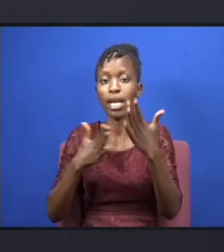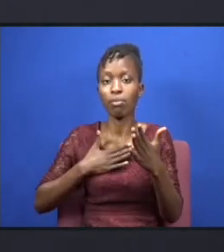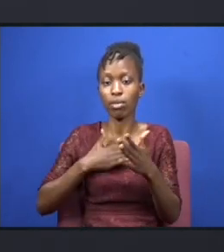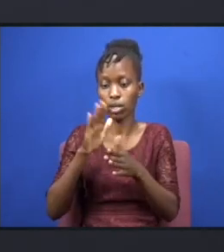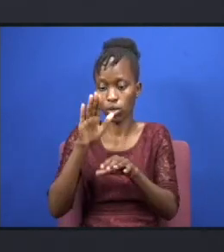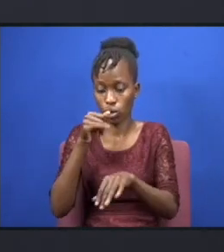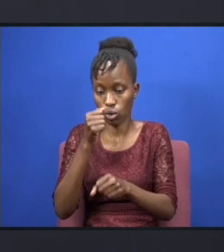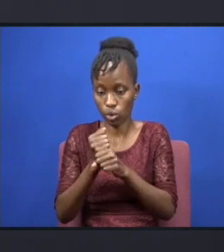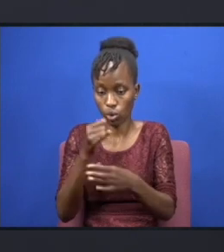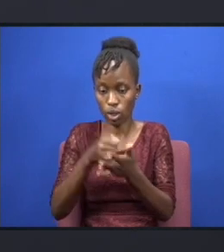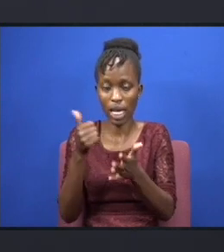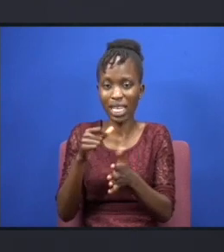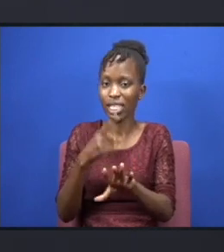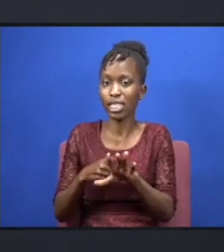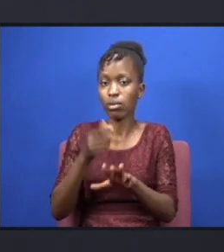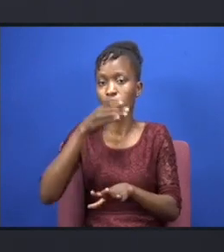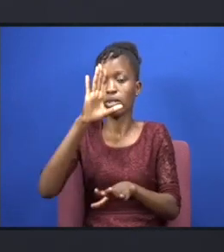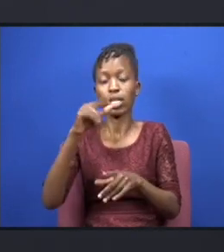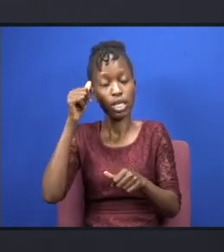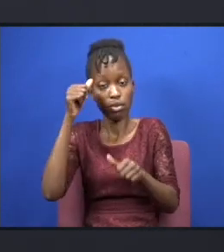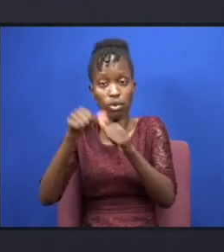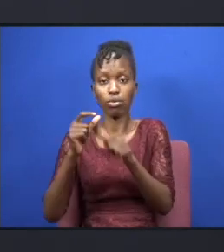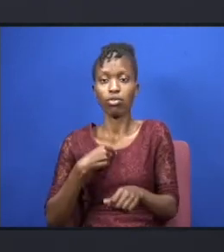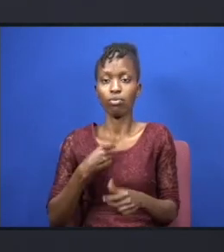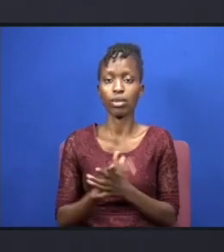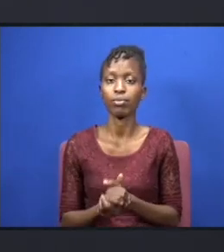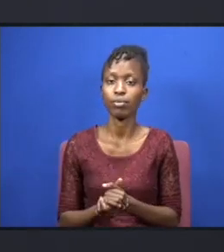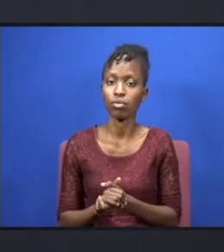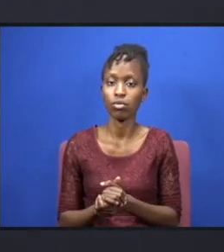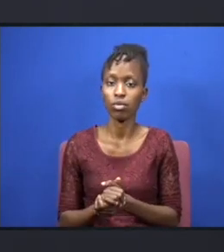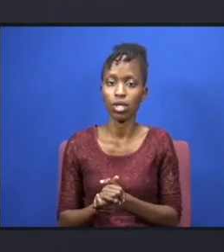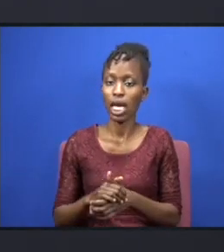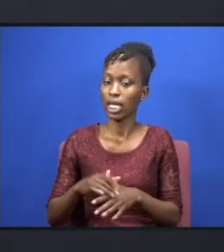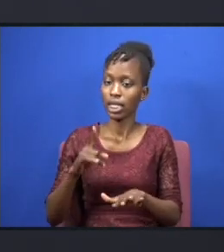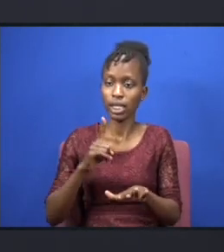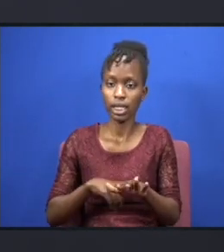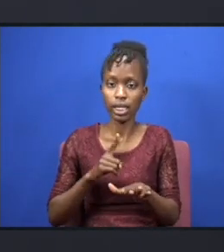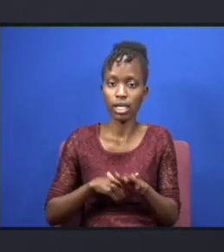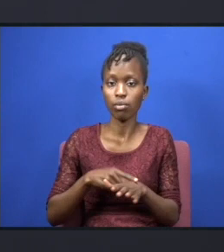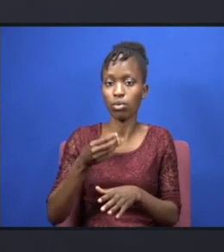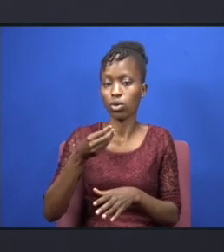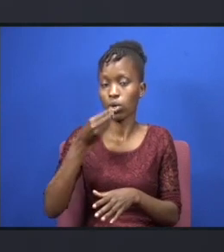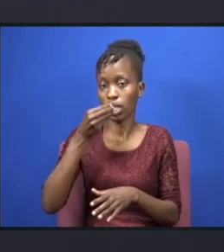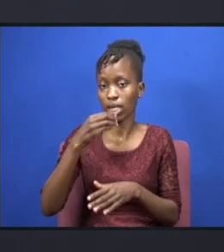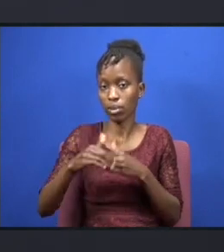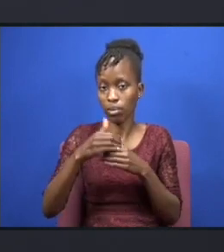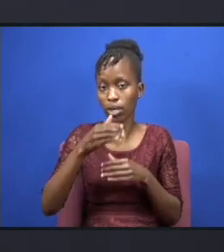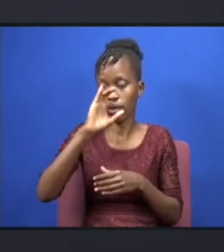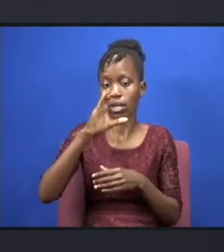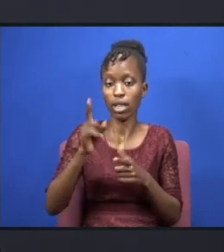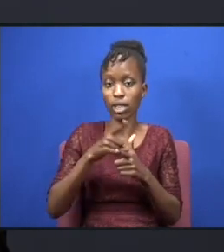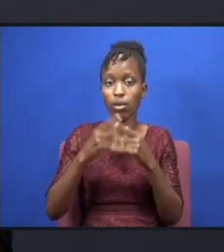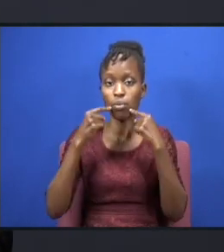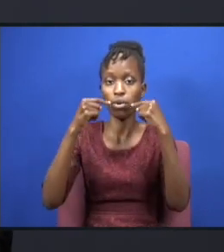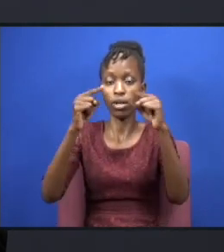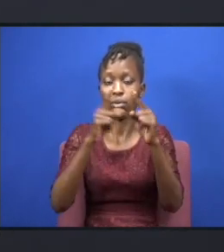this, whenever you drink it, in remembrance of me." For whenever you eat this bread and drink this cup, you proclaim the